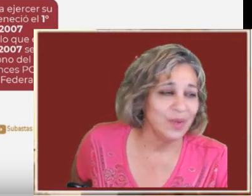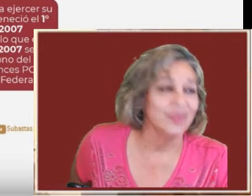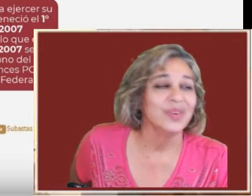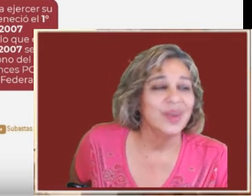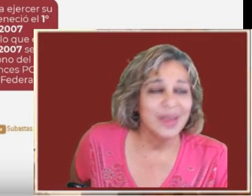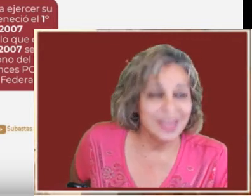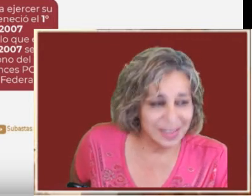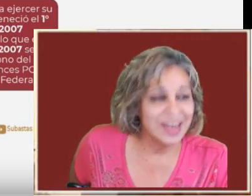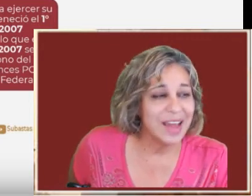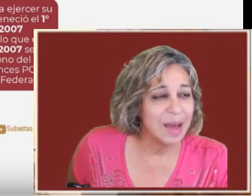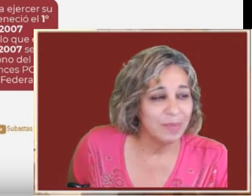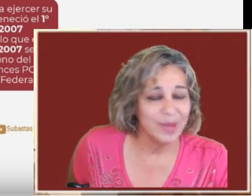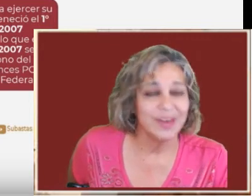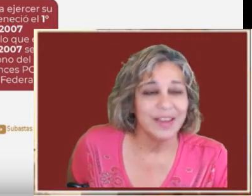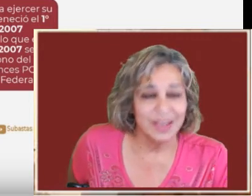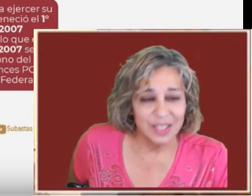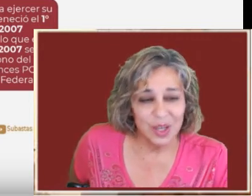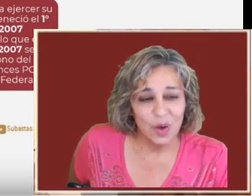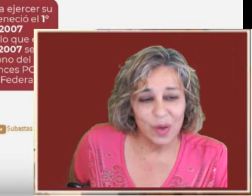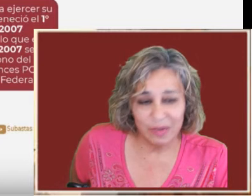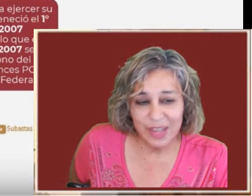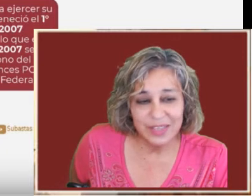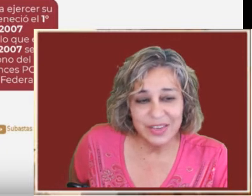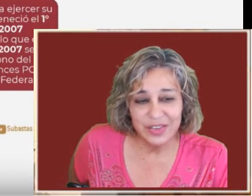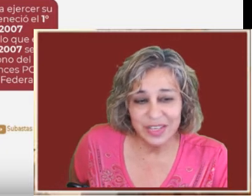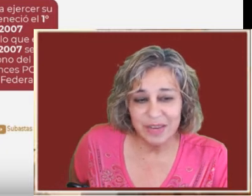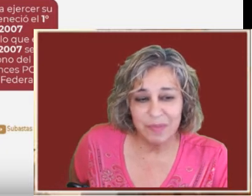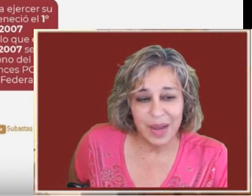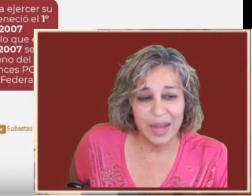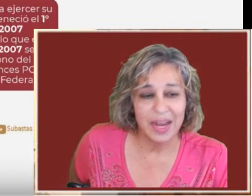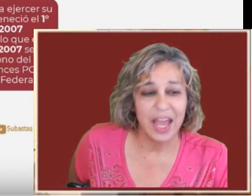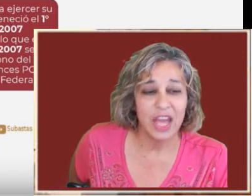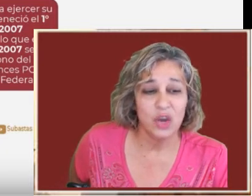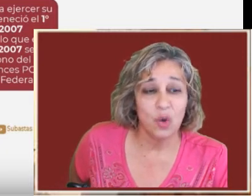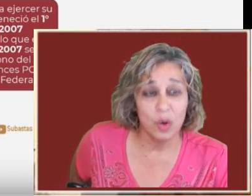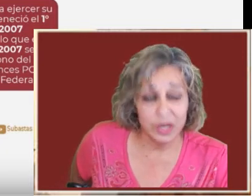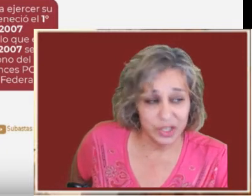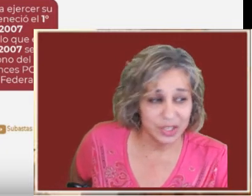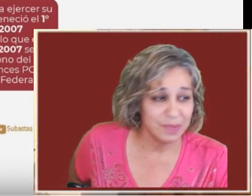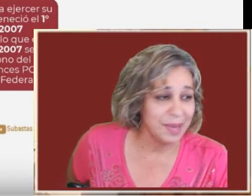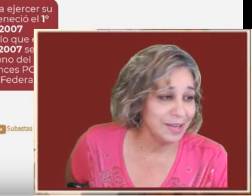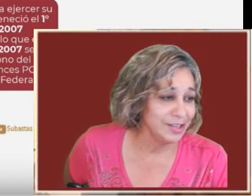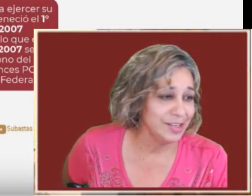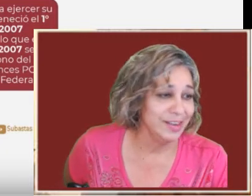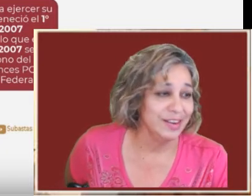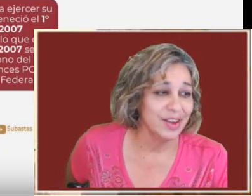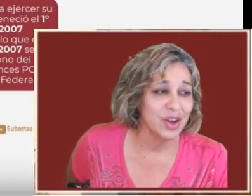No, it's going to happen. So if you guys are interested in buying a